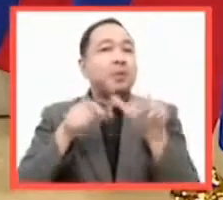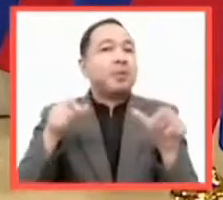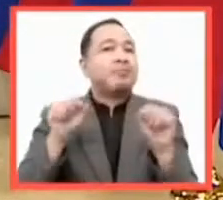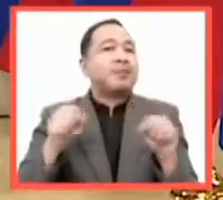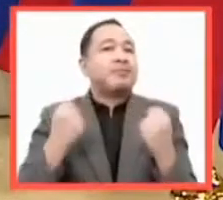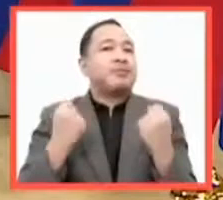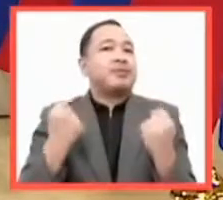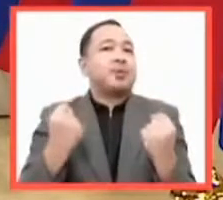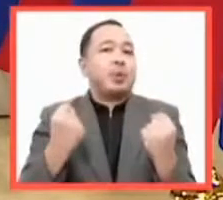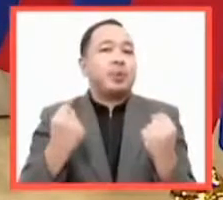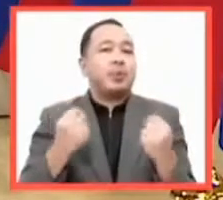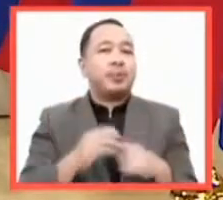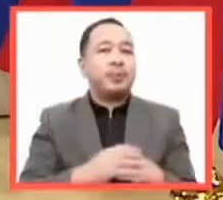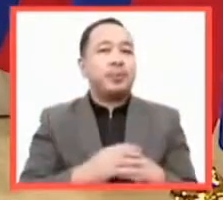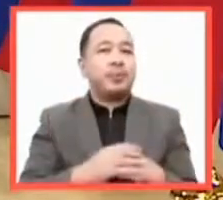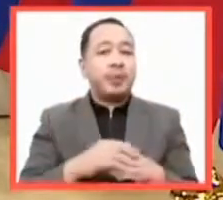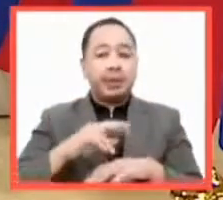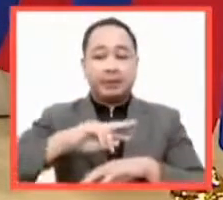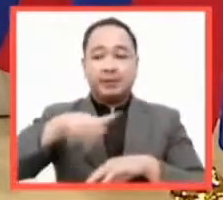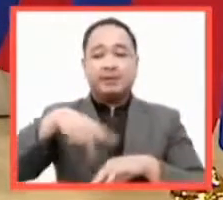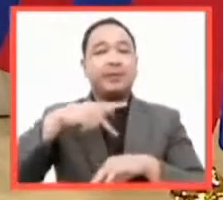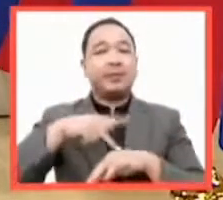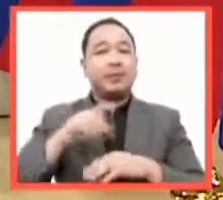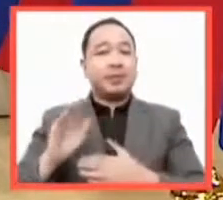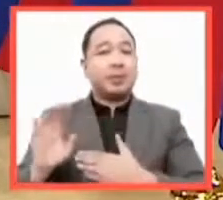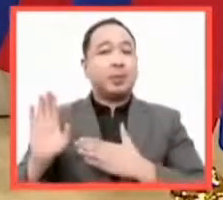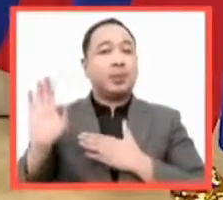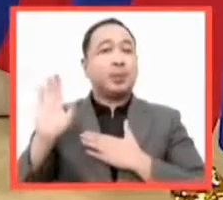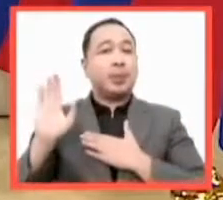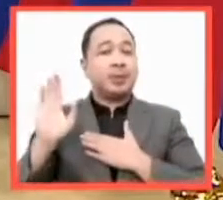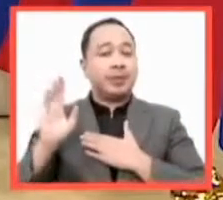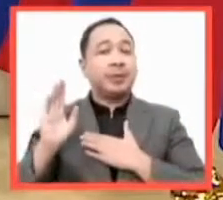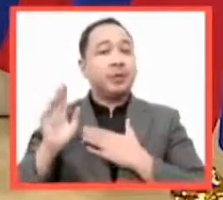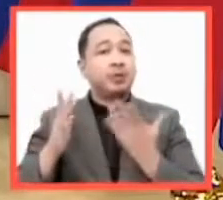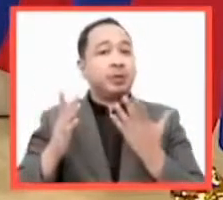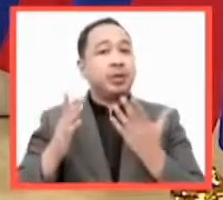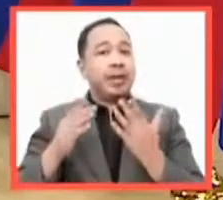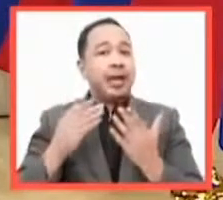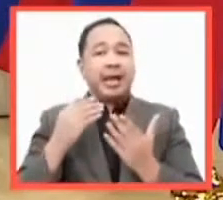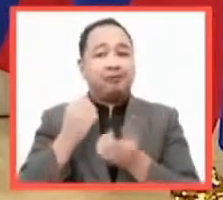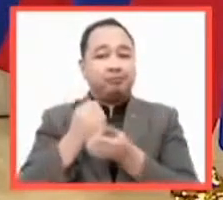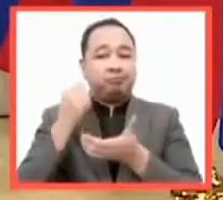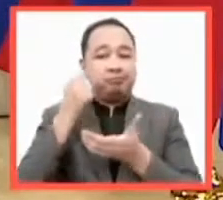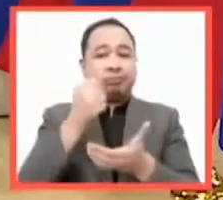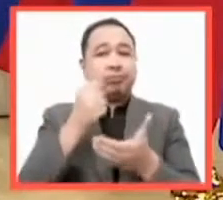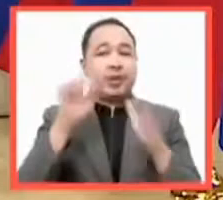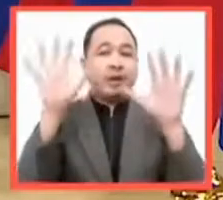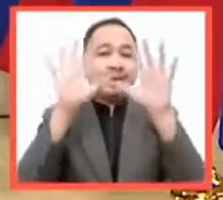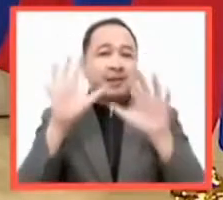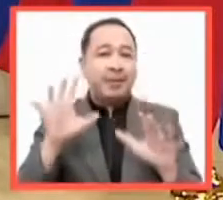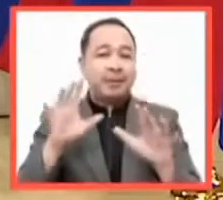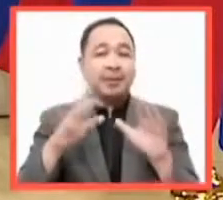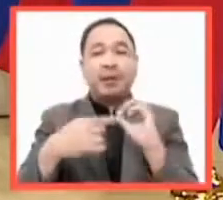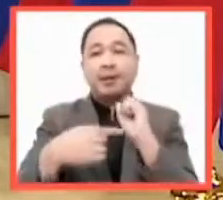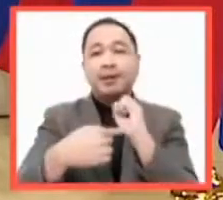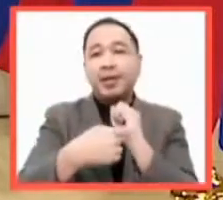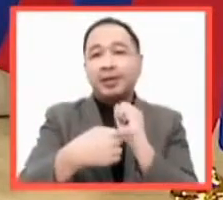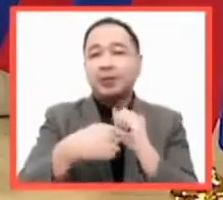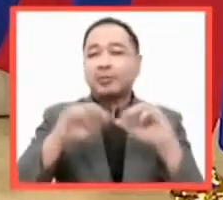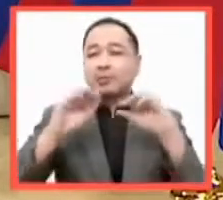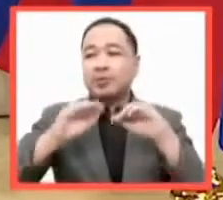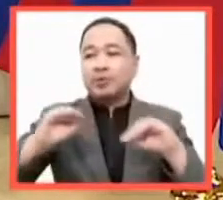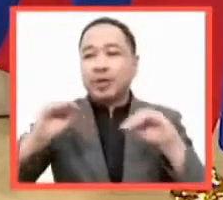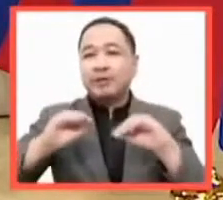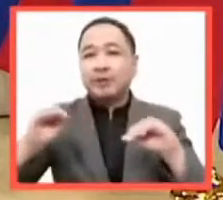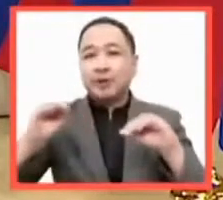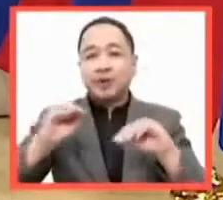fulfill their long-standing commitment to climate financing, technology transfer, and capacity building in